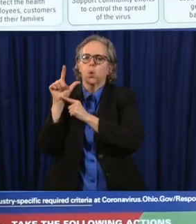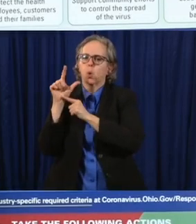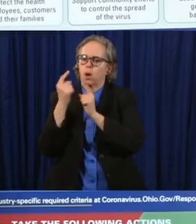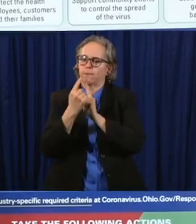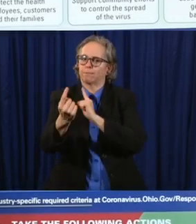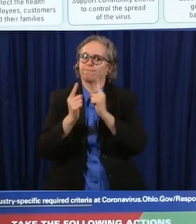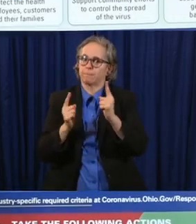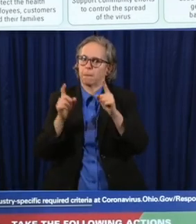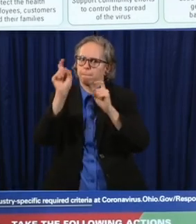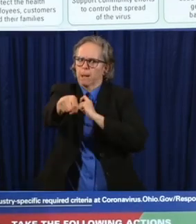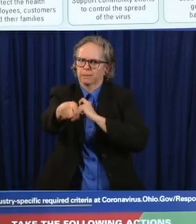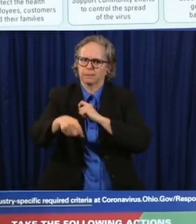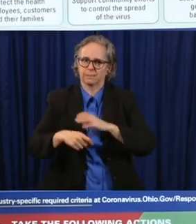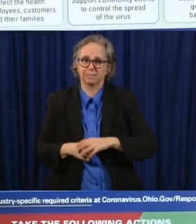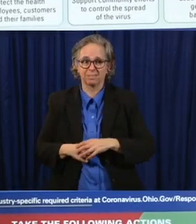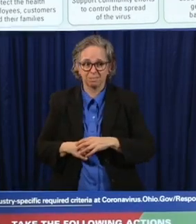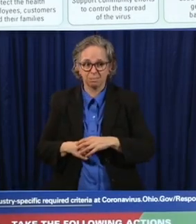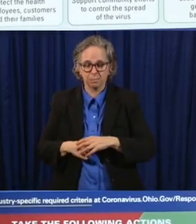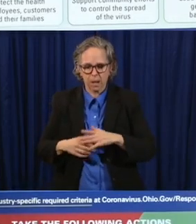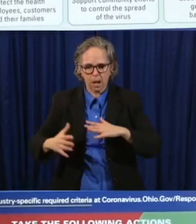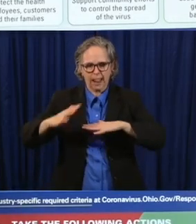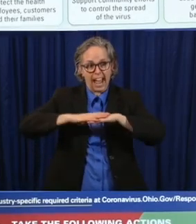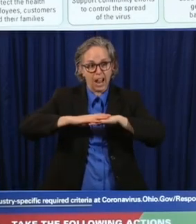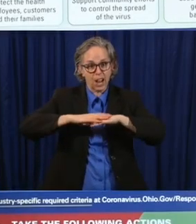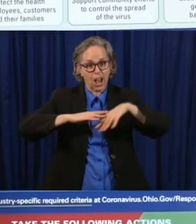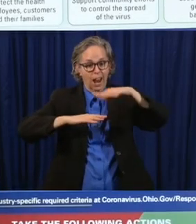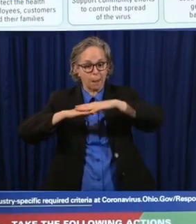over that with the mask or the facial covering.